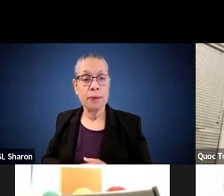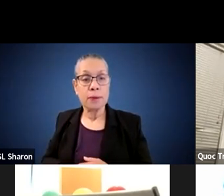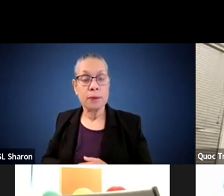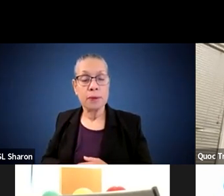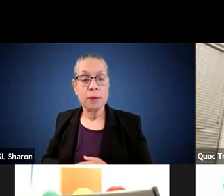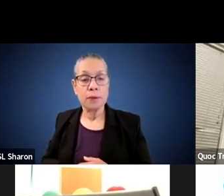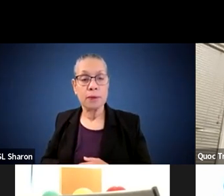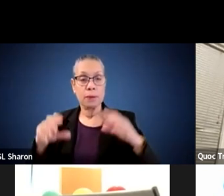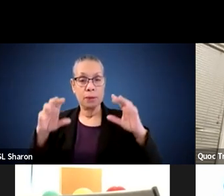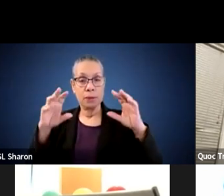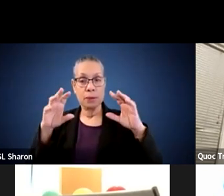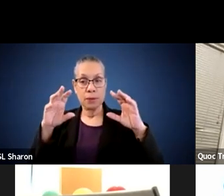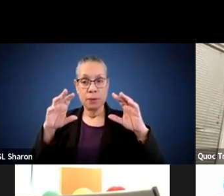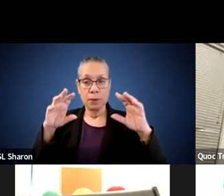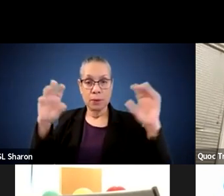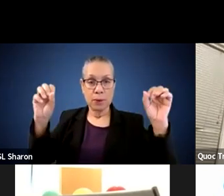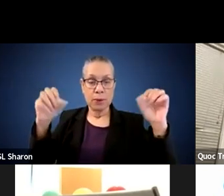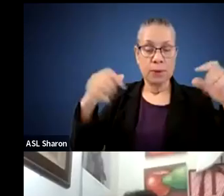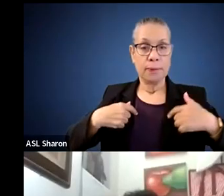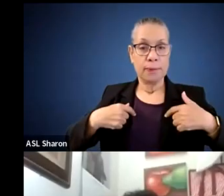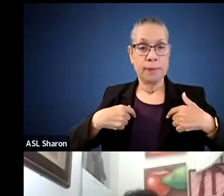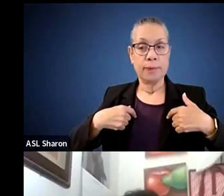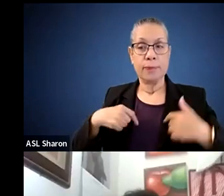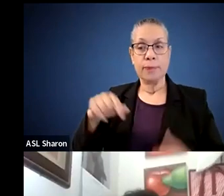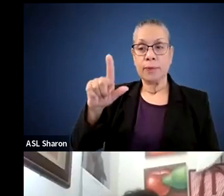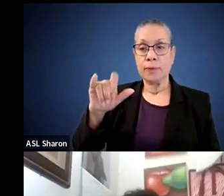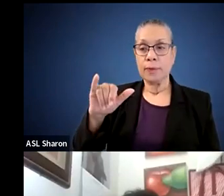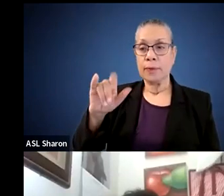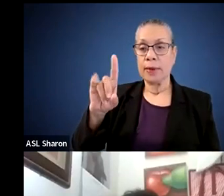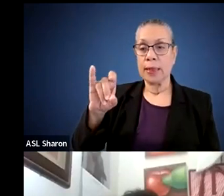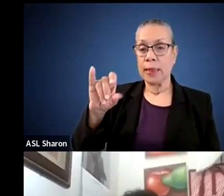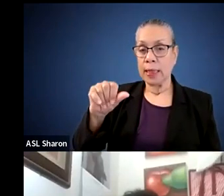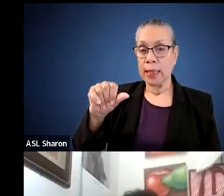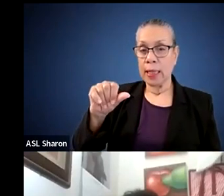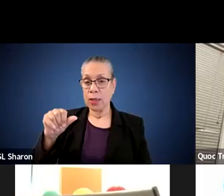uh three a chair so I think if Lydia is on